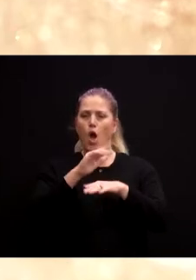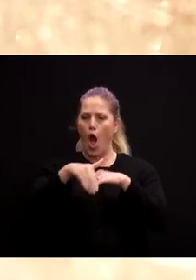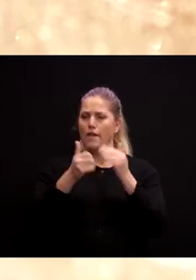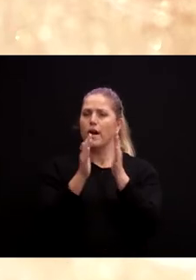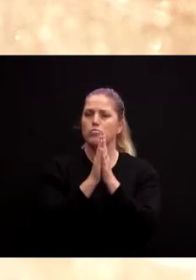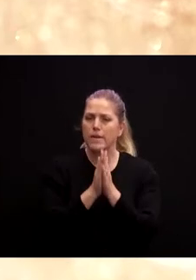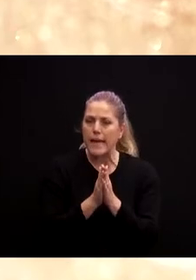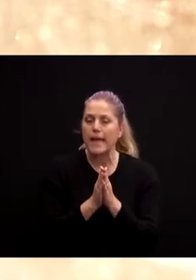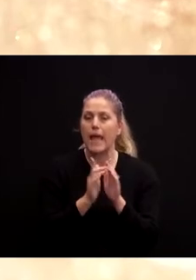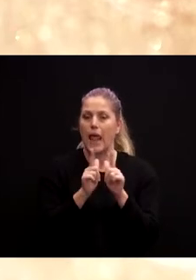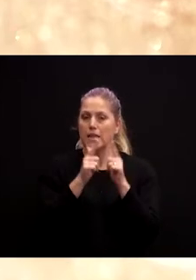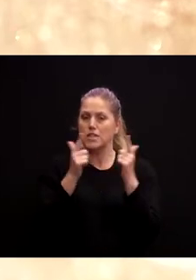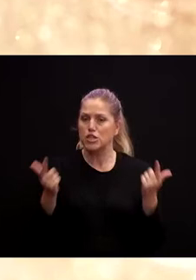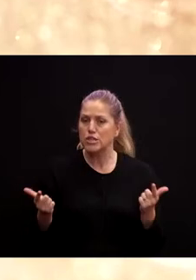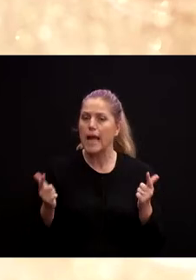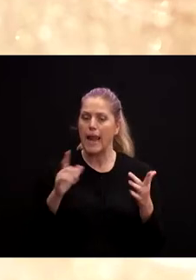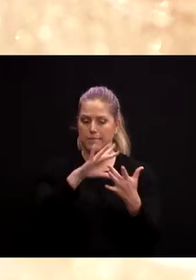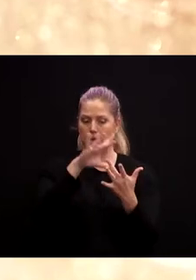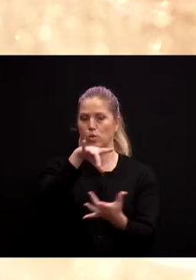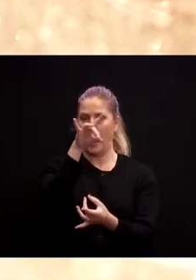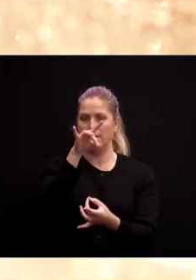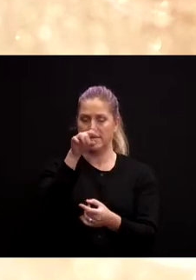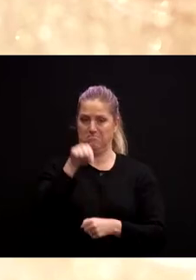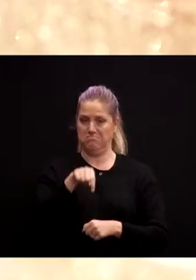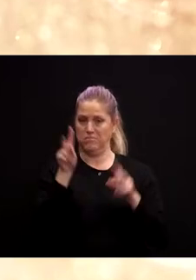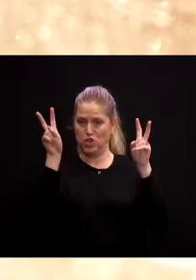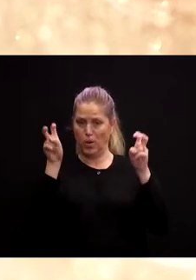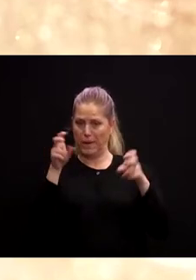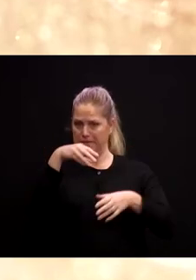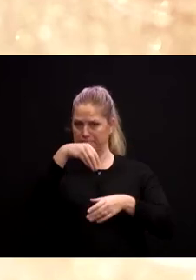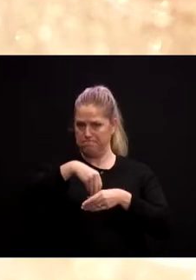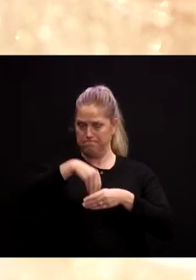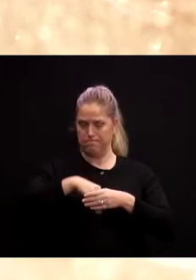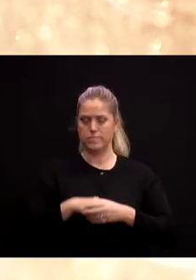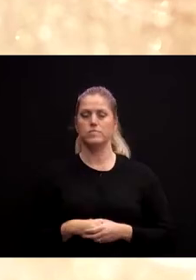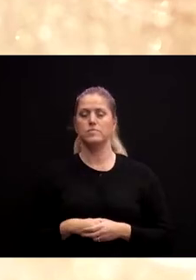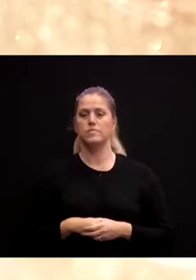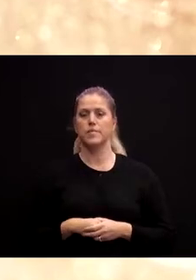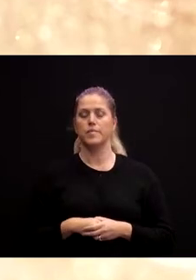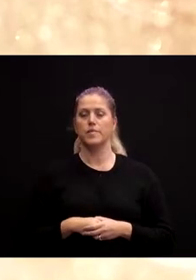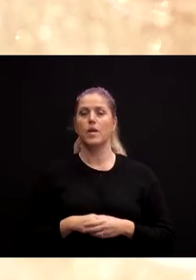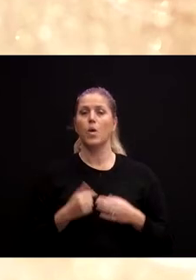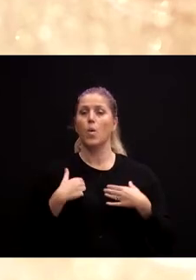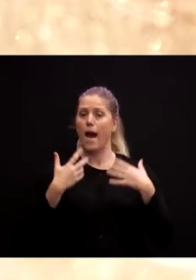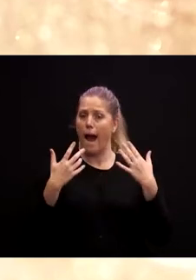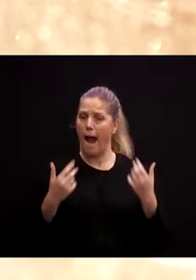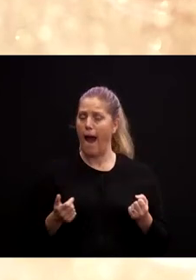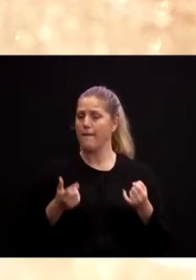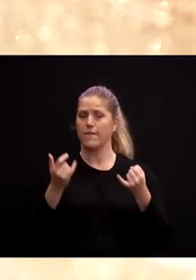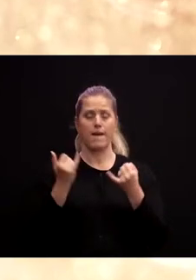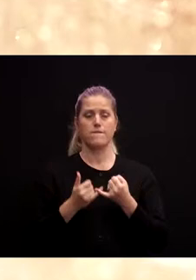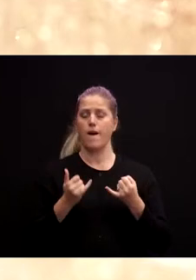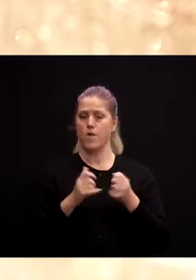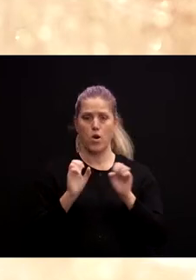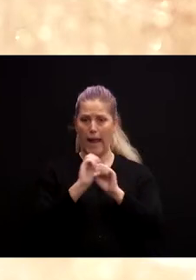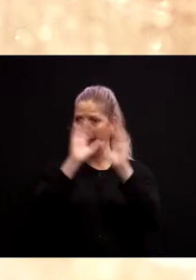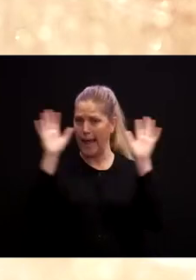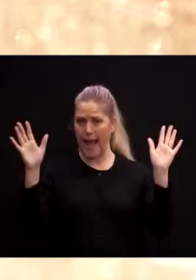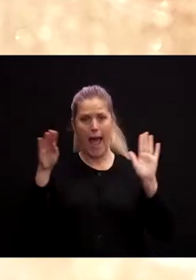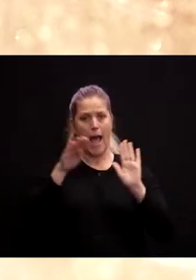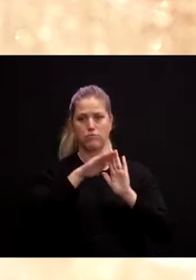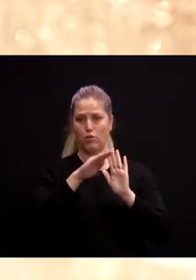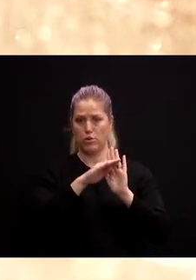and spirituality. The well-established and very clear protocol at the Bishops' Conference,